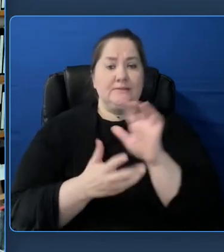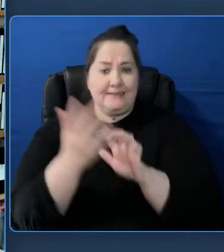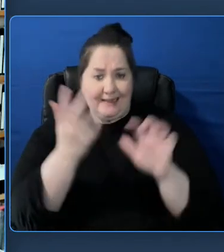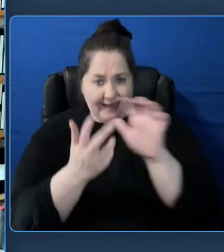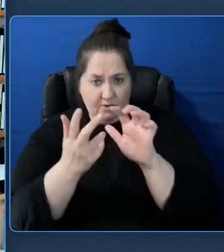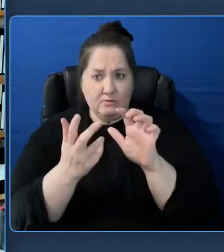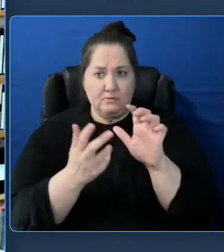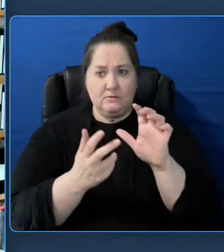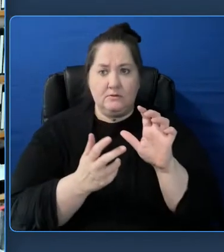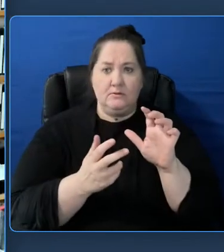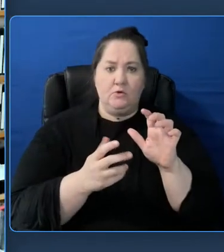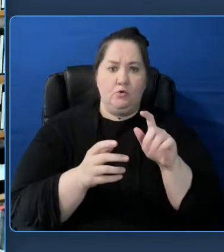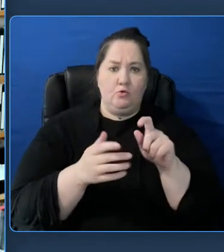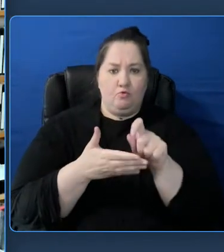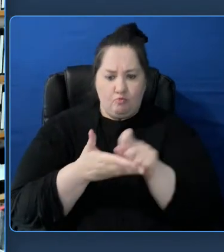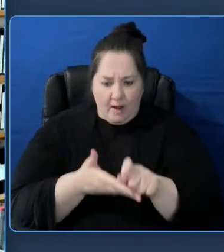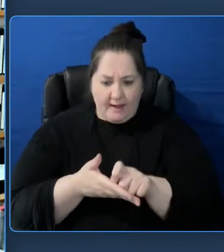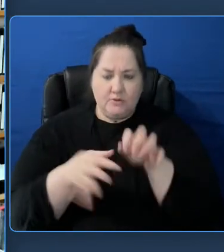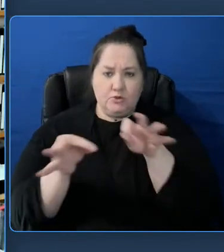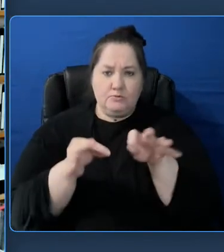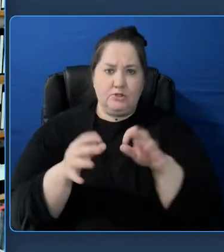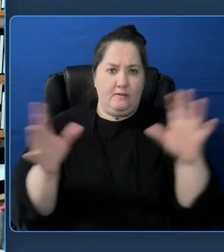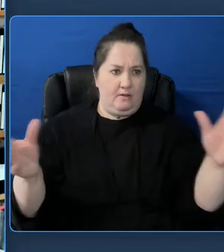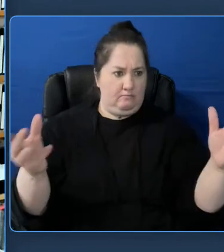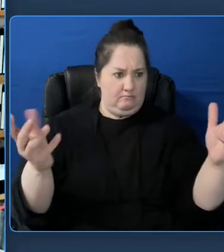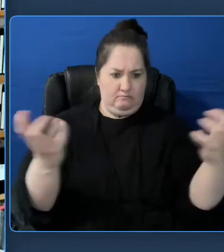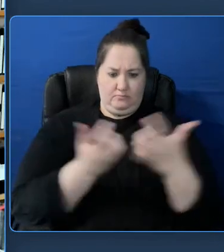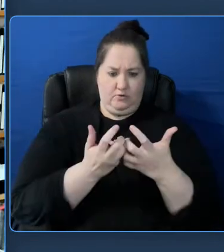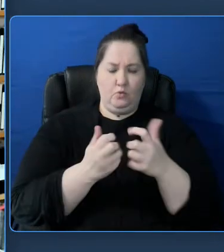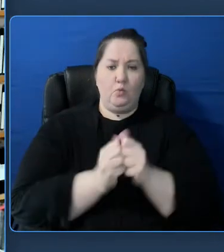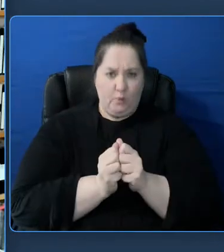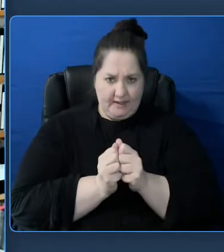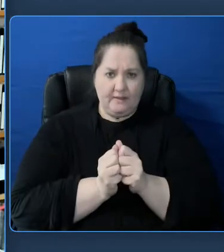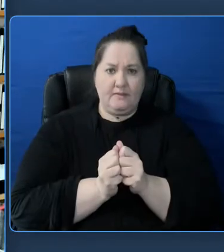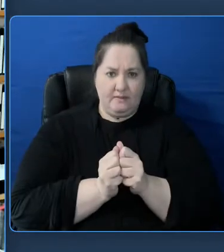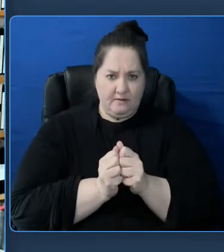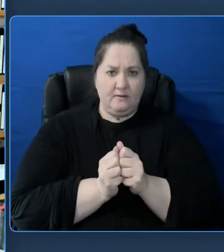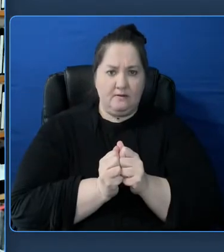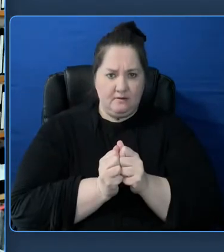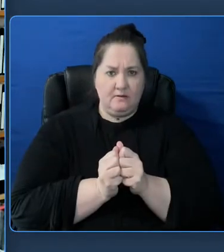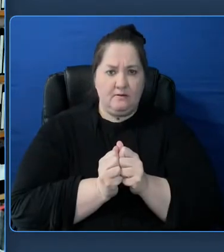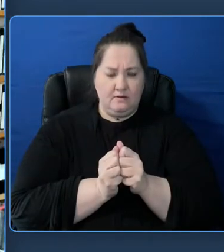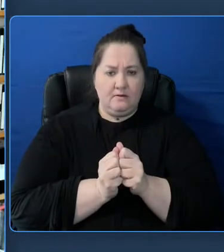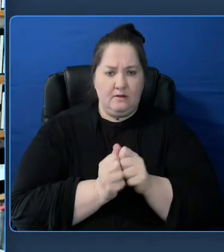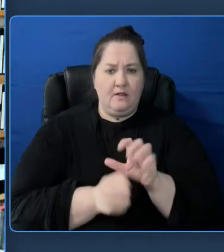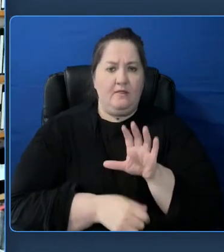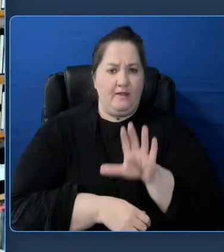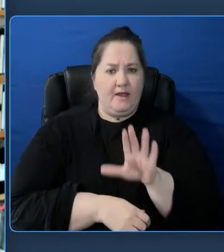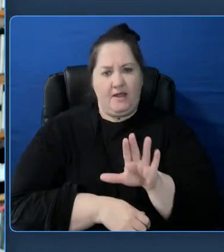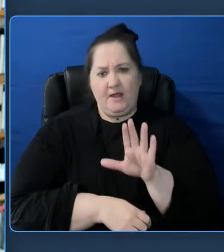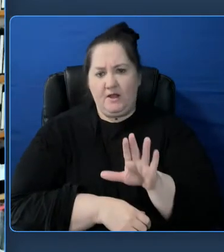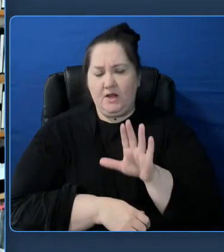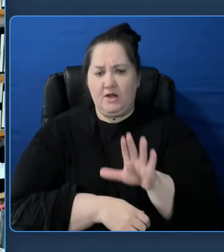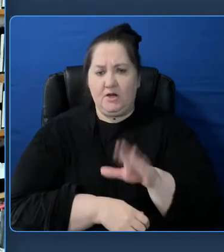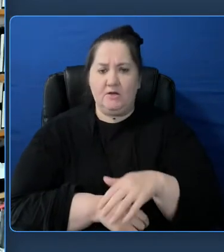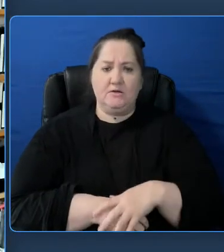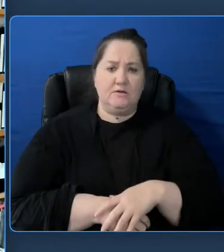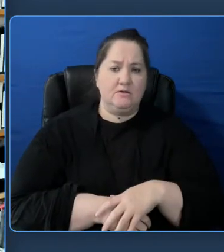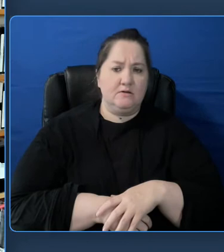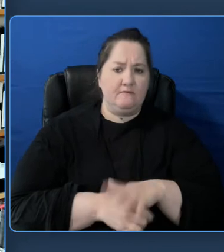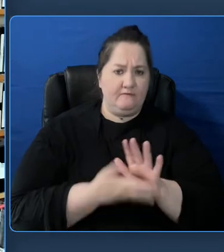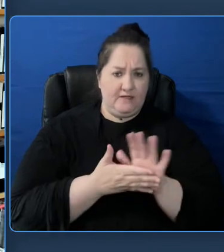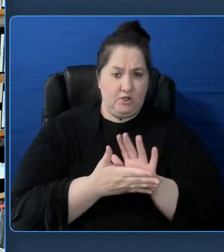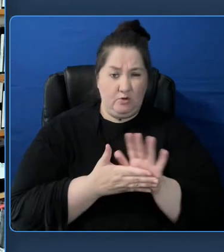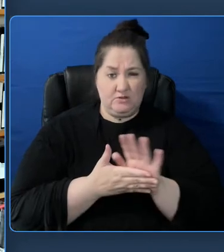description for it, and then pare the two down so that description is available for a particular YouTube